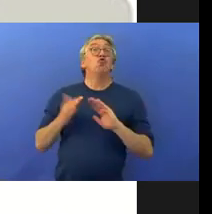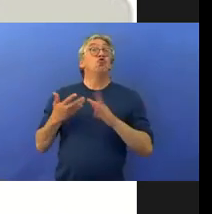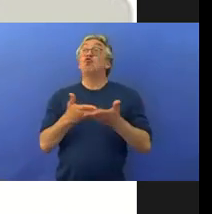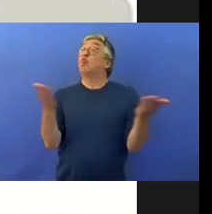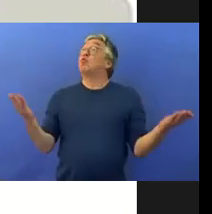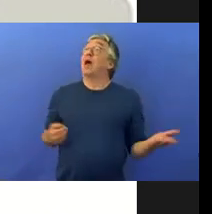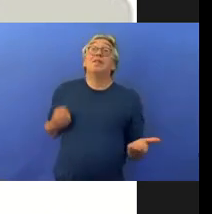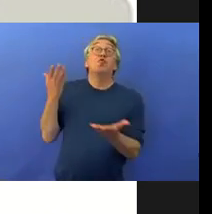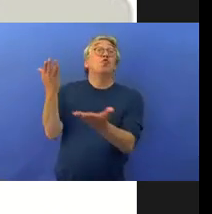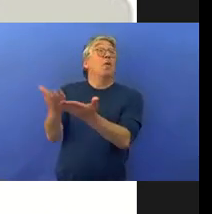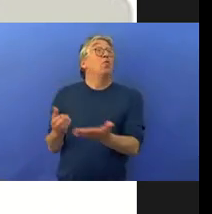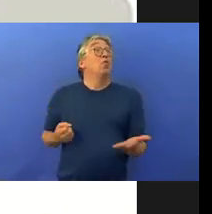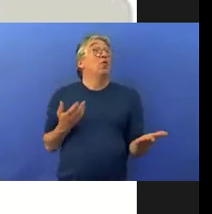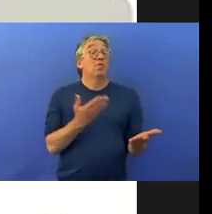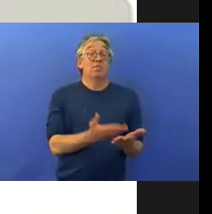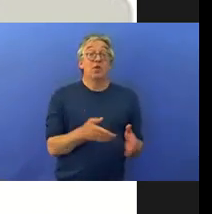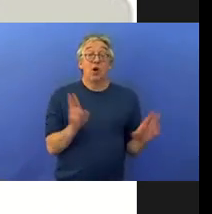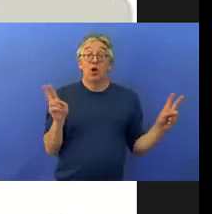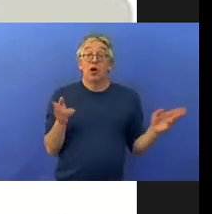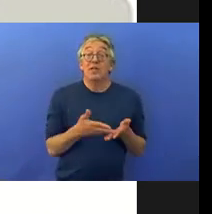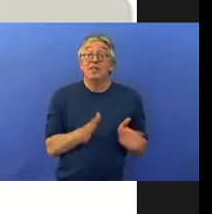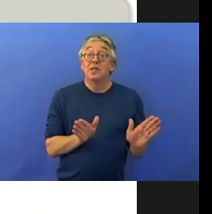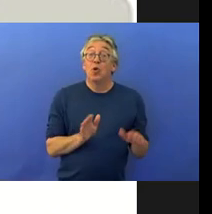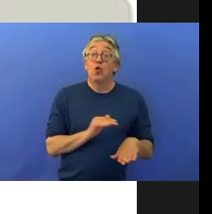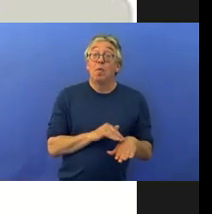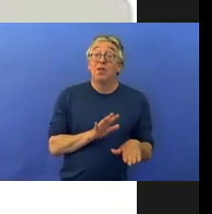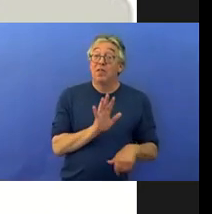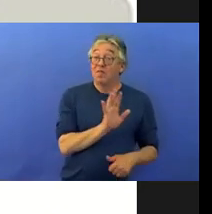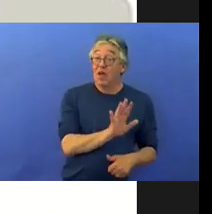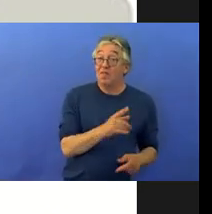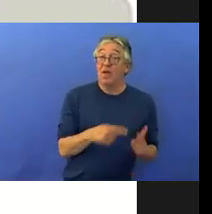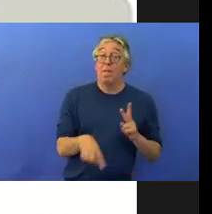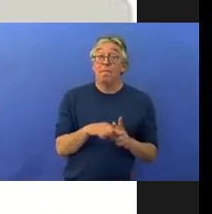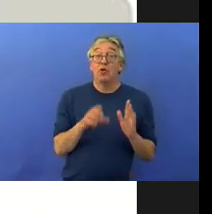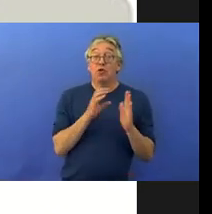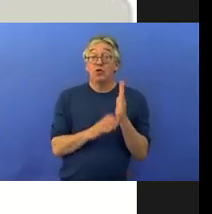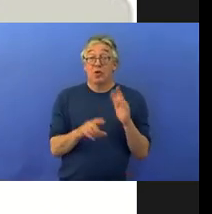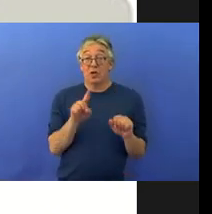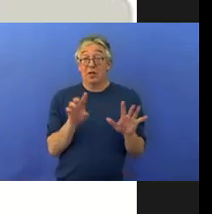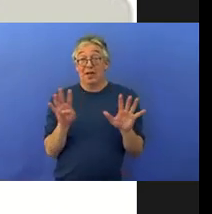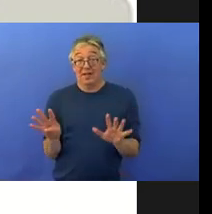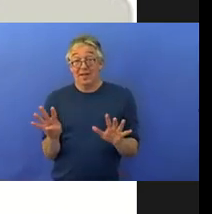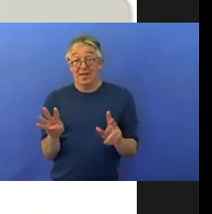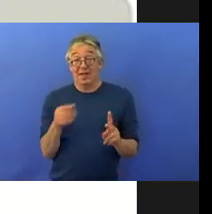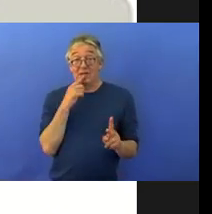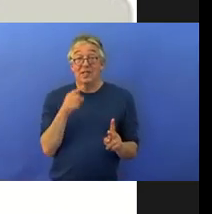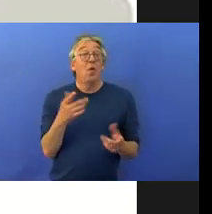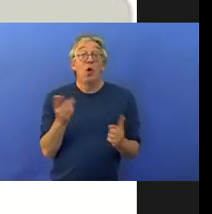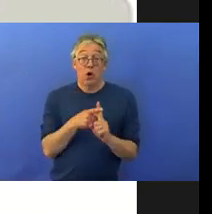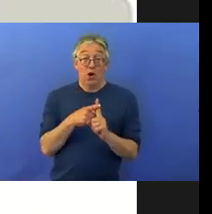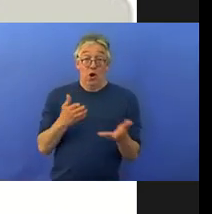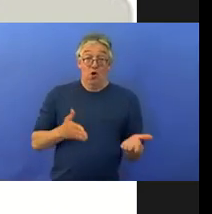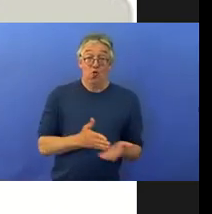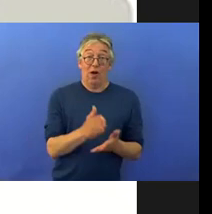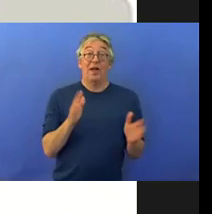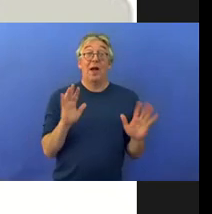19 and General Comment number 5 of the Convention contemplate two concepts: the right to an independent life, which refers